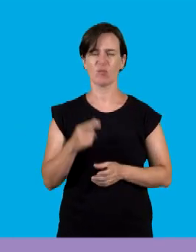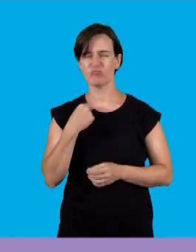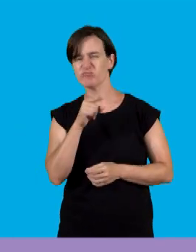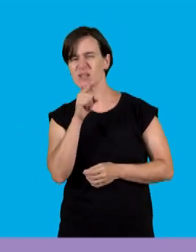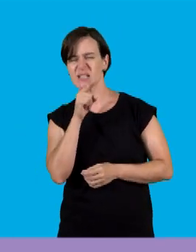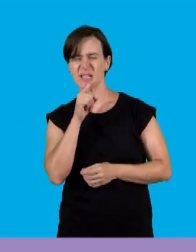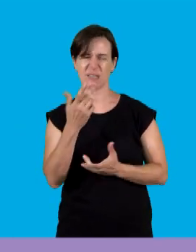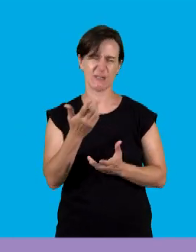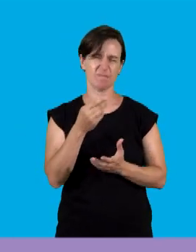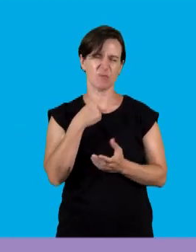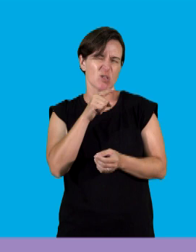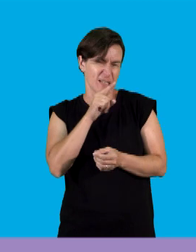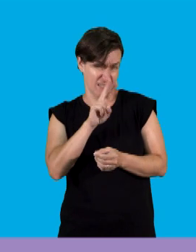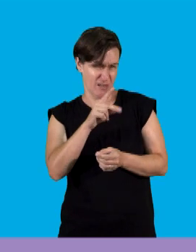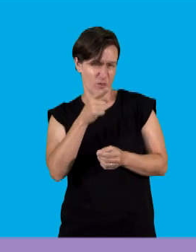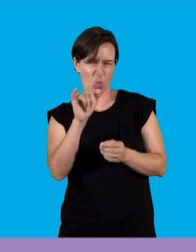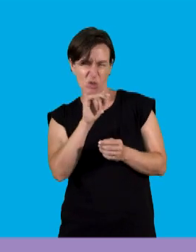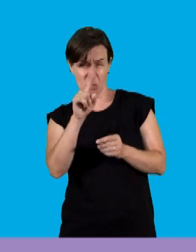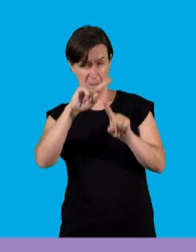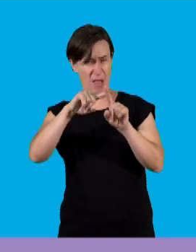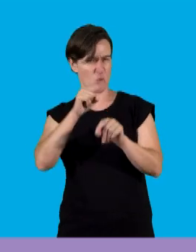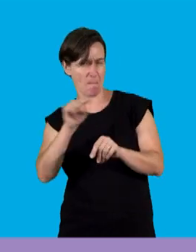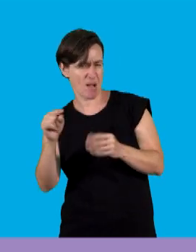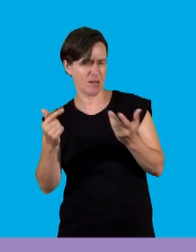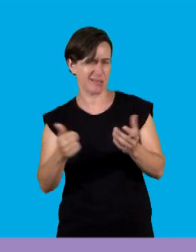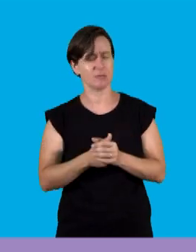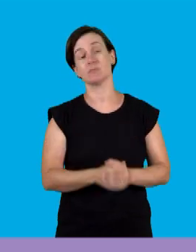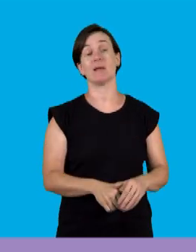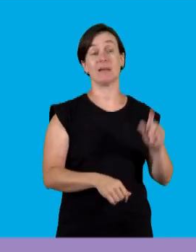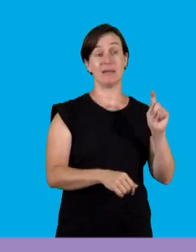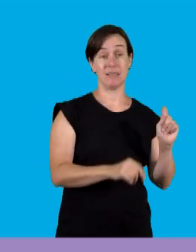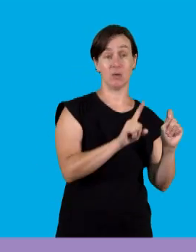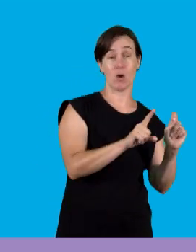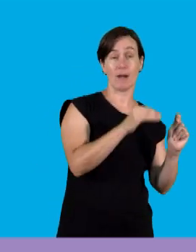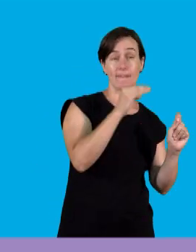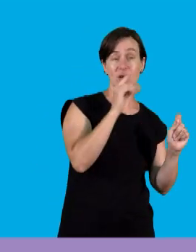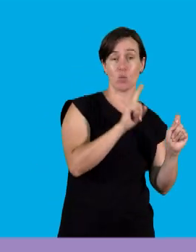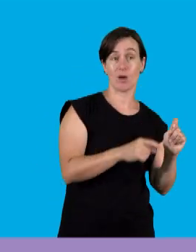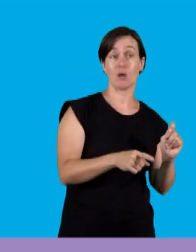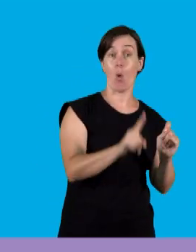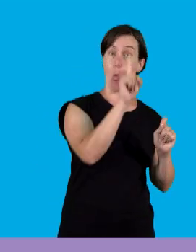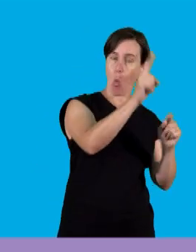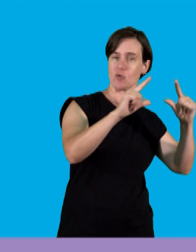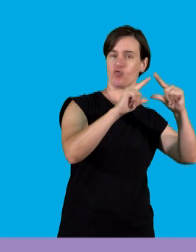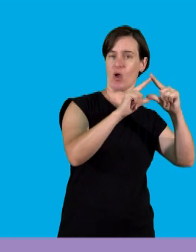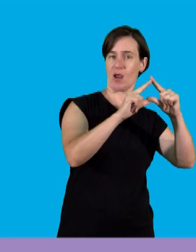So we are going to test that with the first figure. Now the first figure only has 1 triangle. So